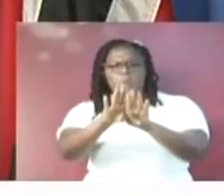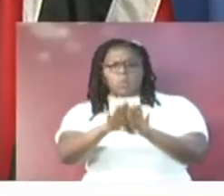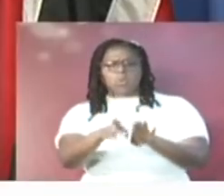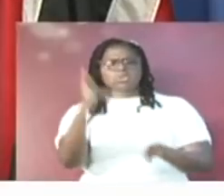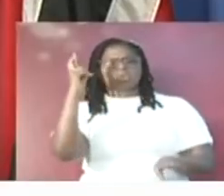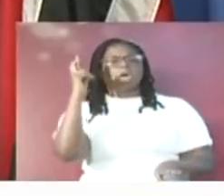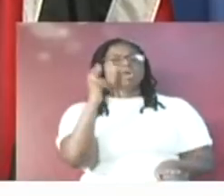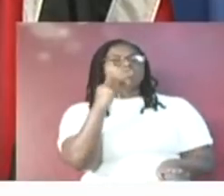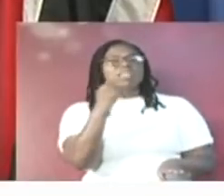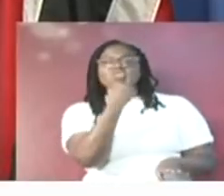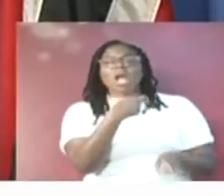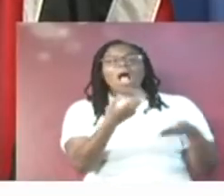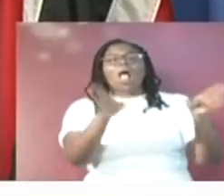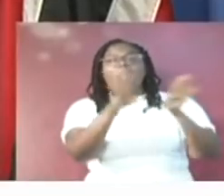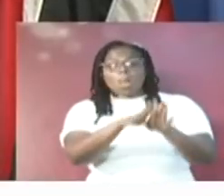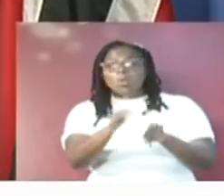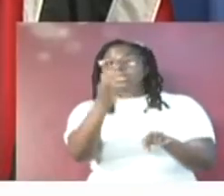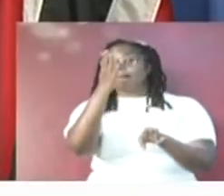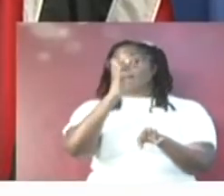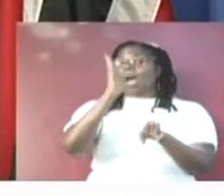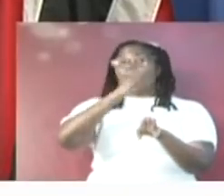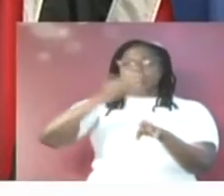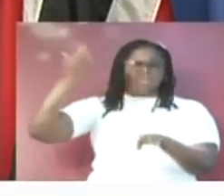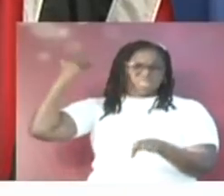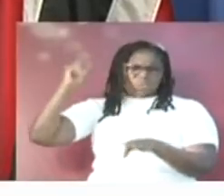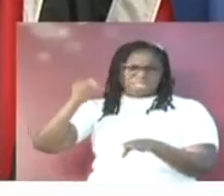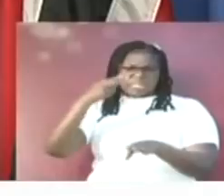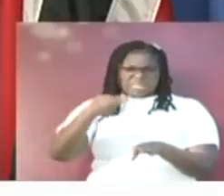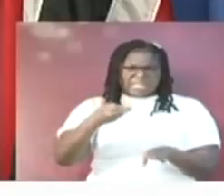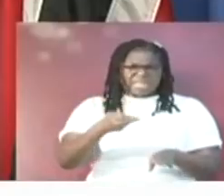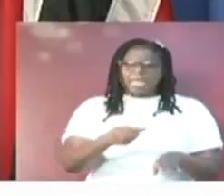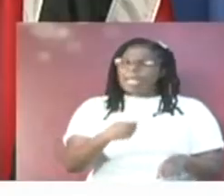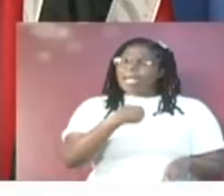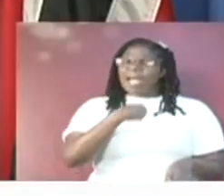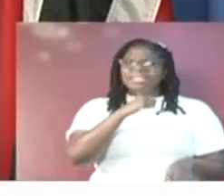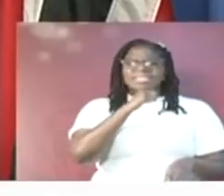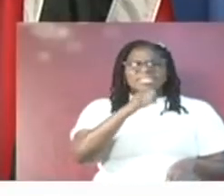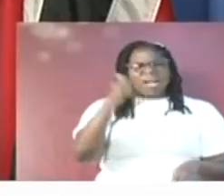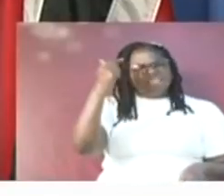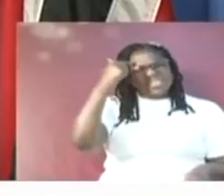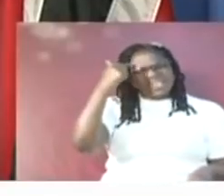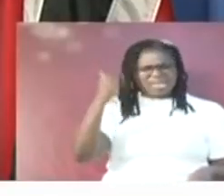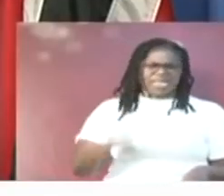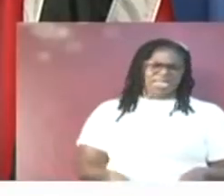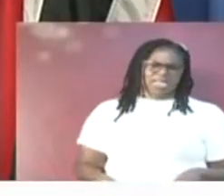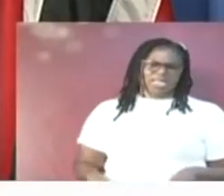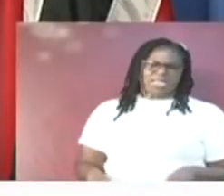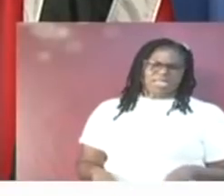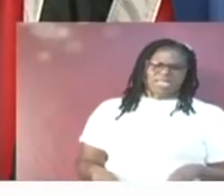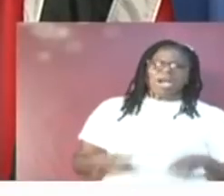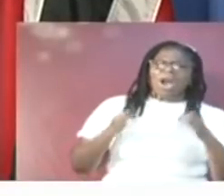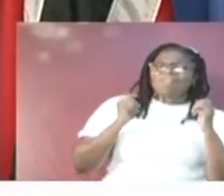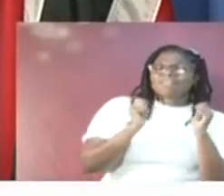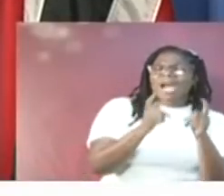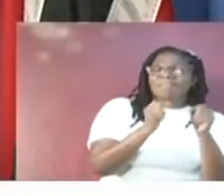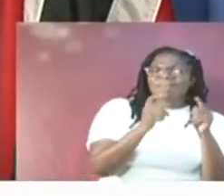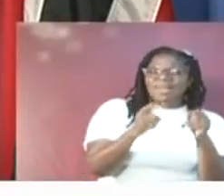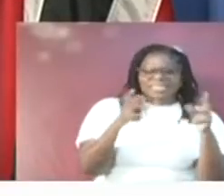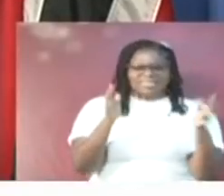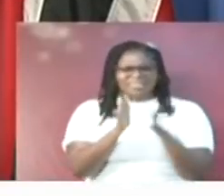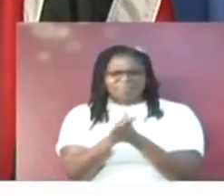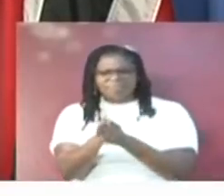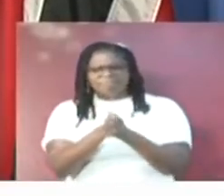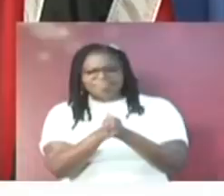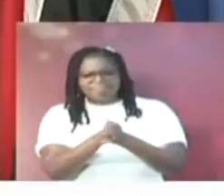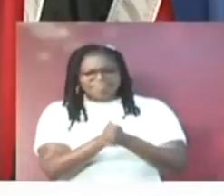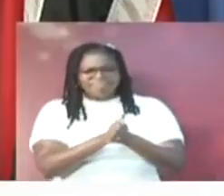admit, I did not anticipate the level of replacement for the convenience